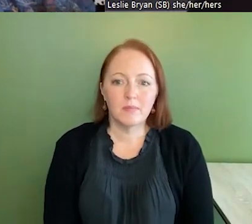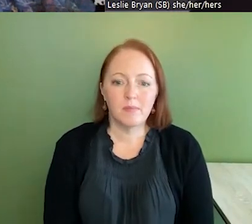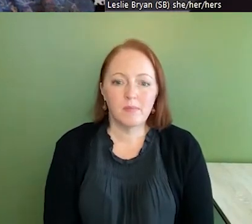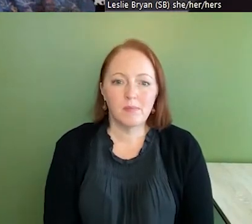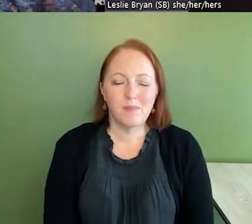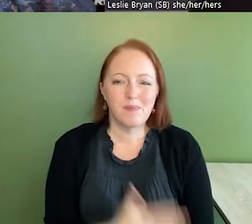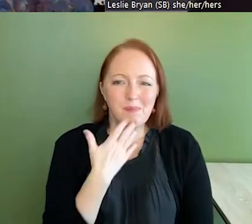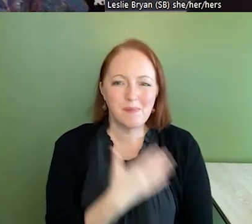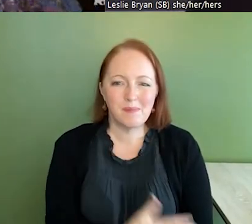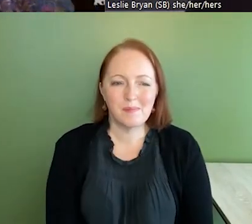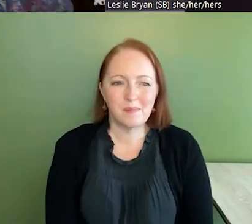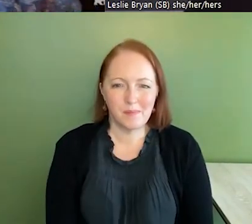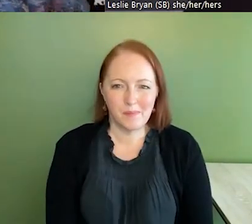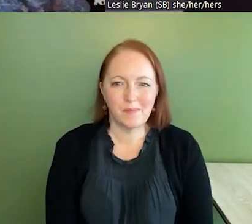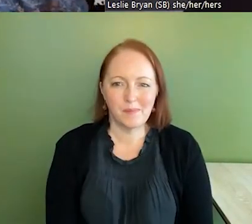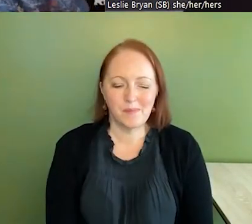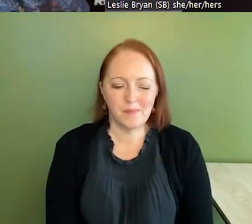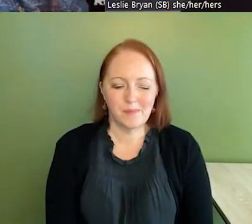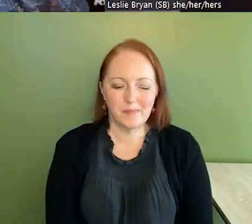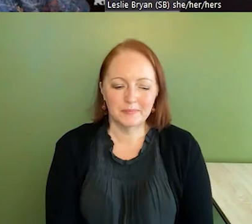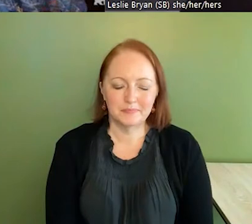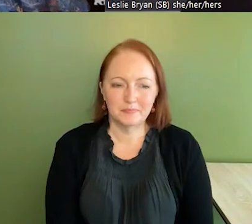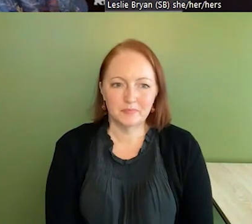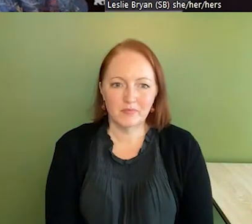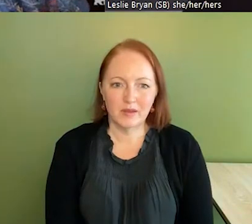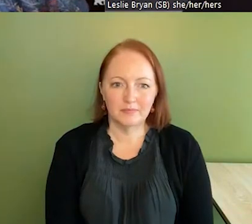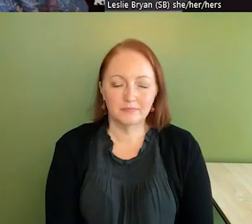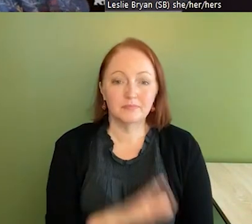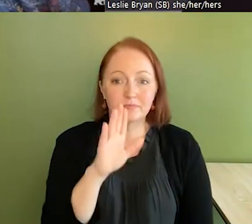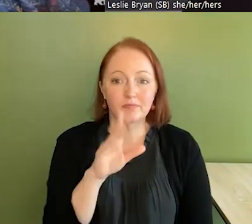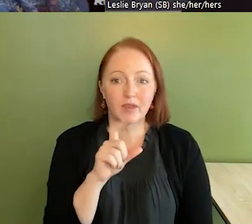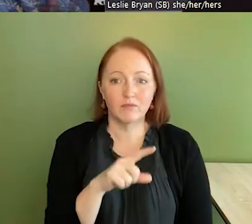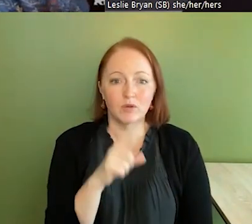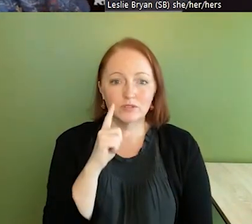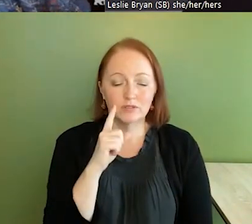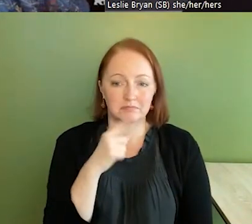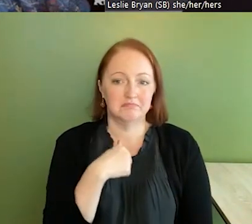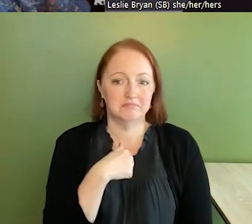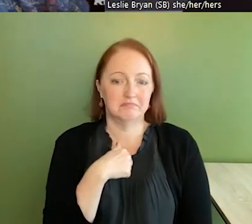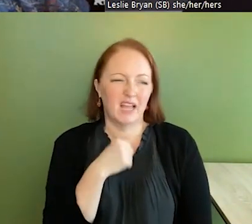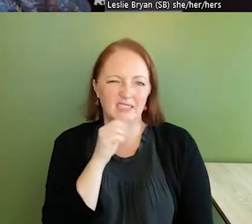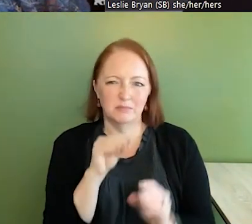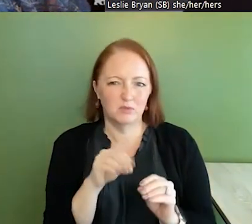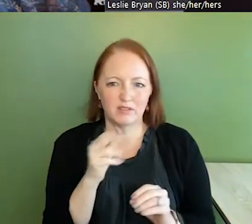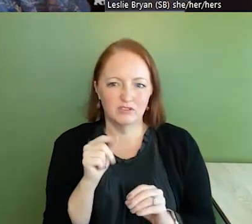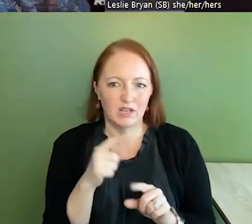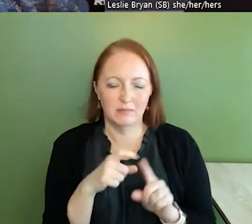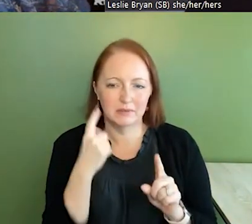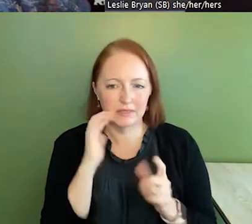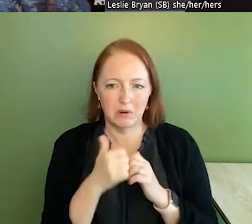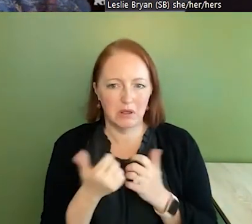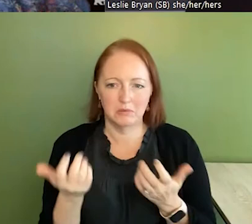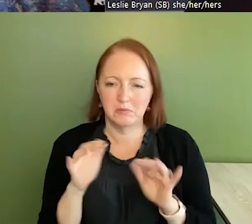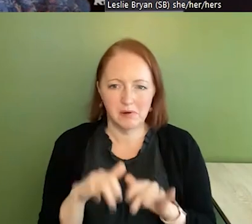Thank you. I hope that answered it. Thank you. I have a question for myself. I didn't put it in the chat because I can't figure out how to do that. I mean,